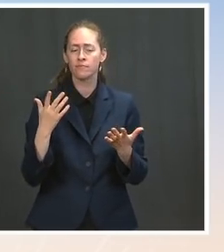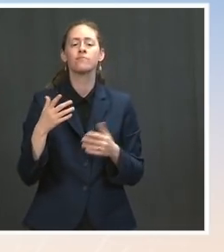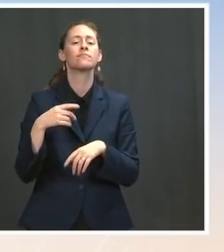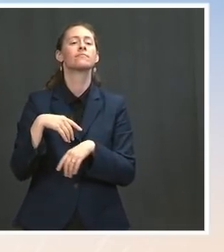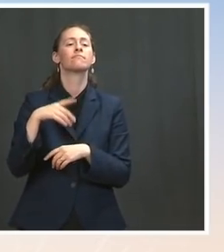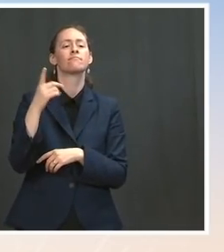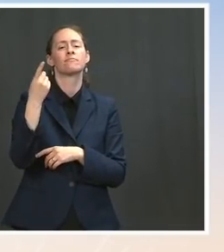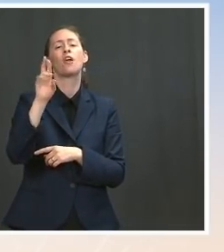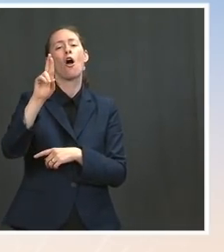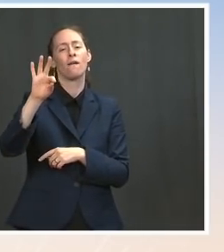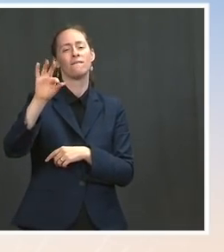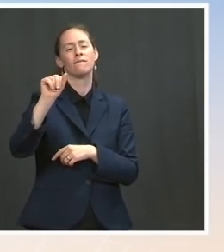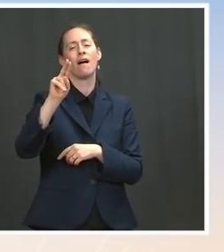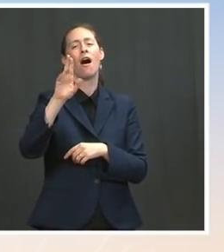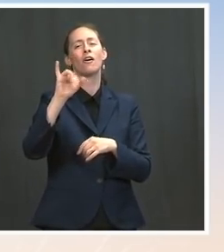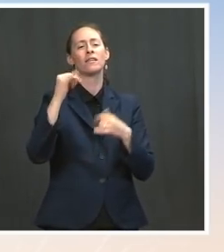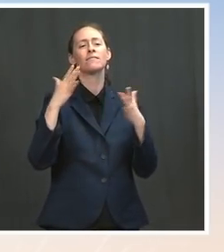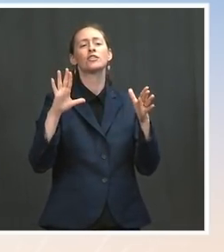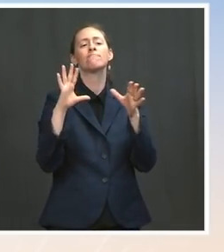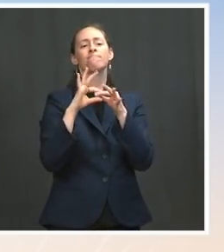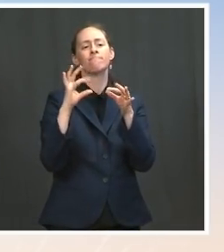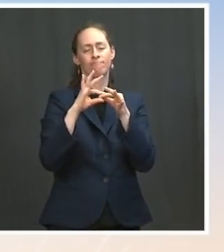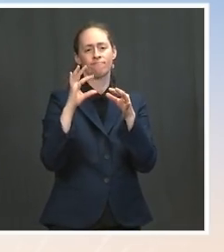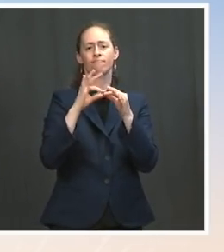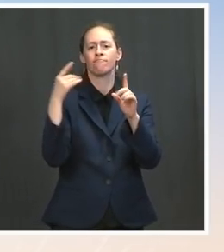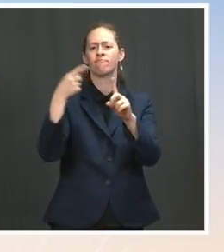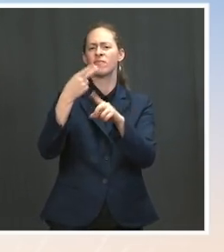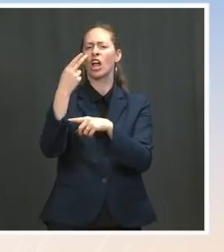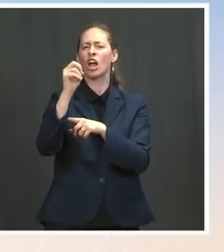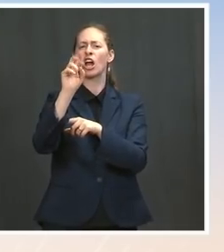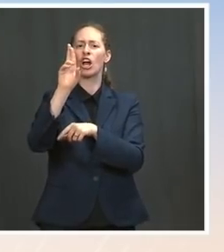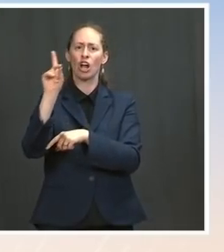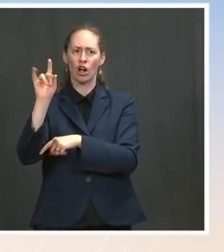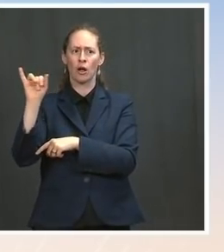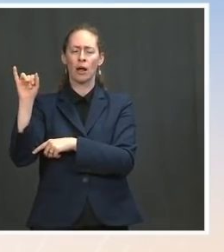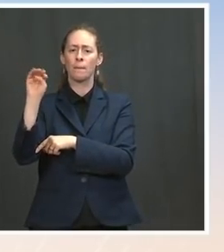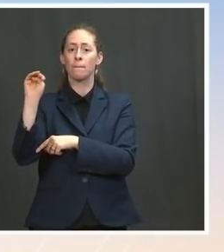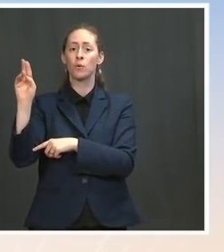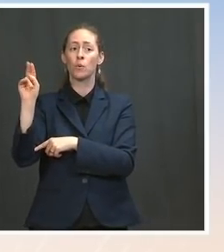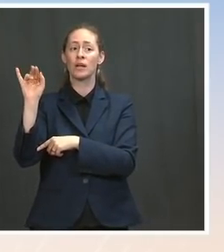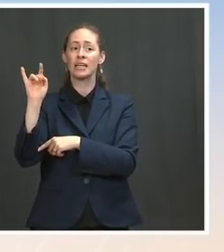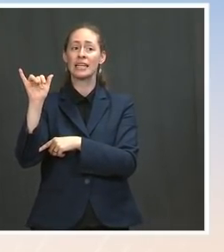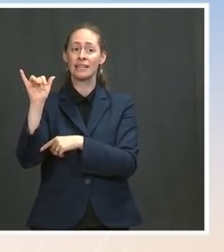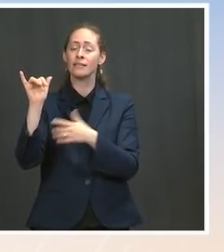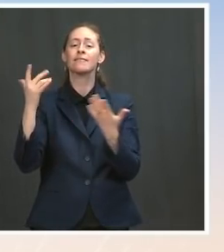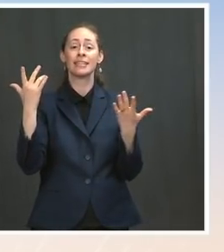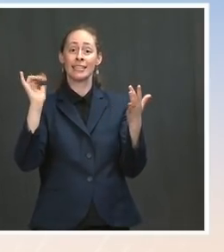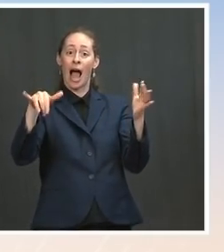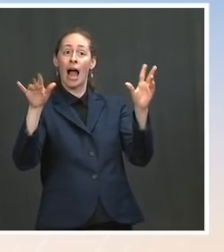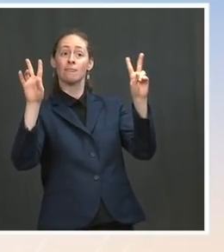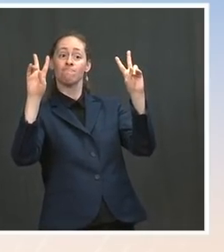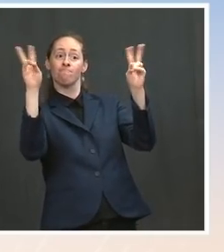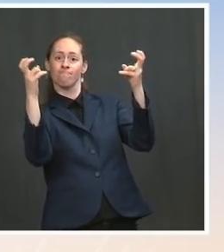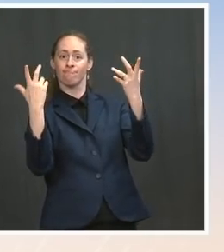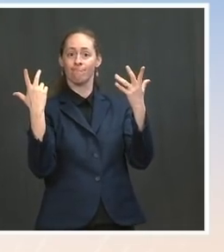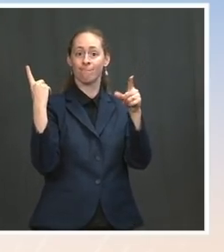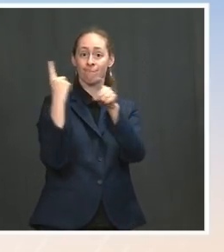herd immunity and kind of refuted that as the right definition of how we should look to how we're going to make progress. And that's